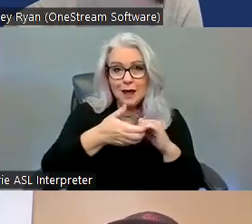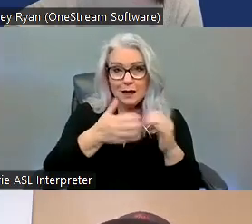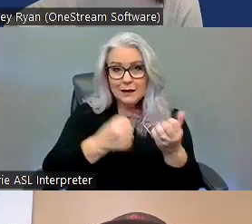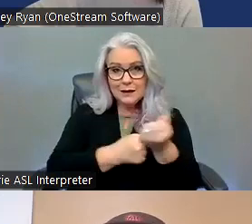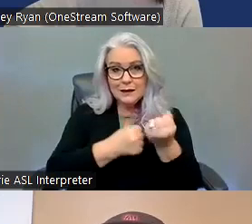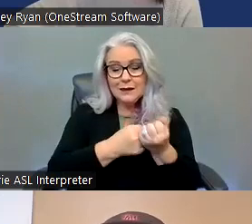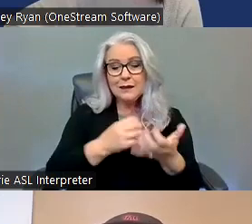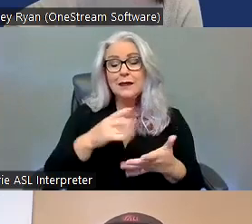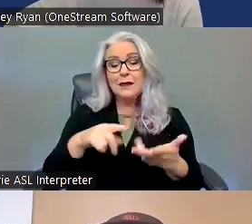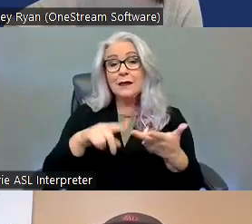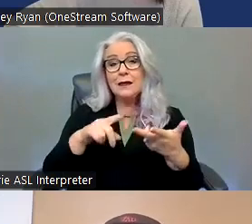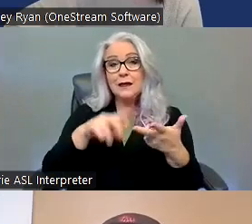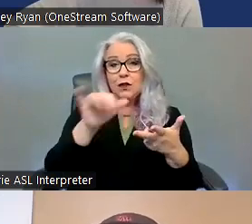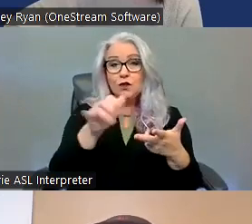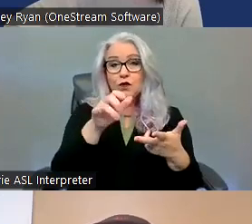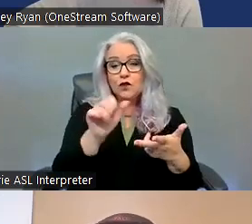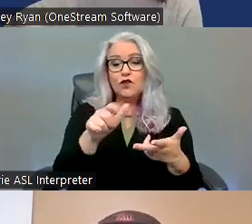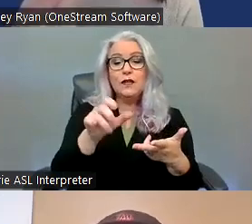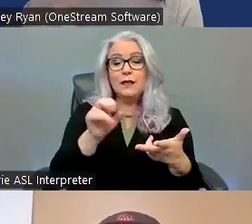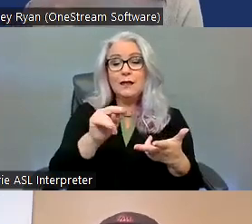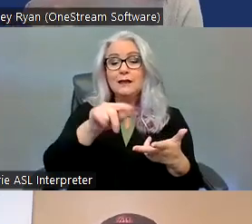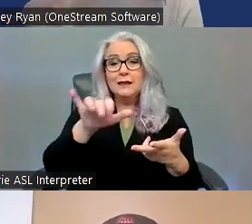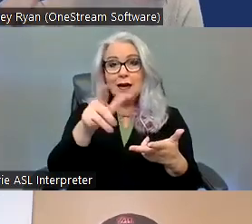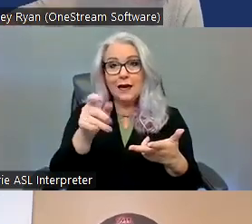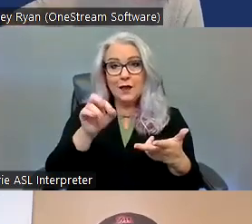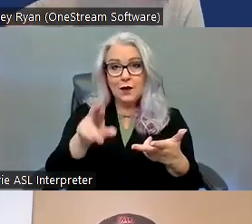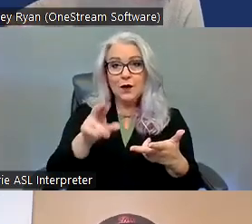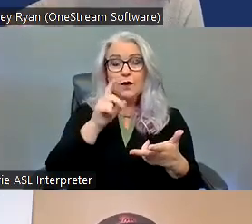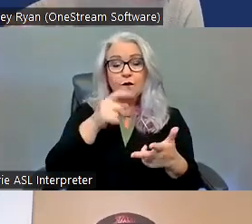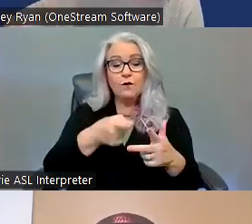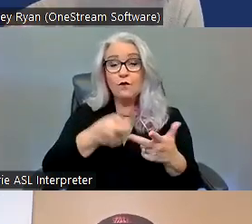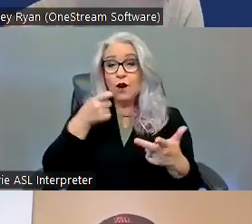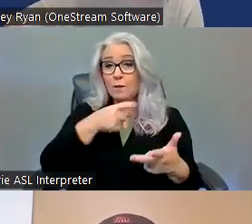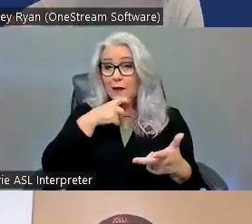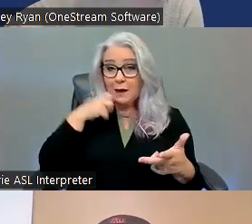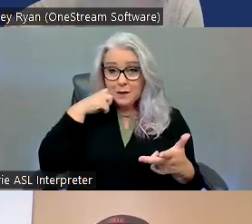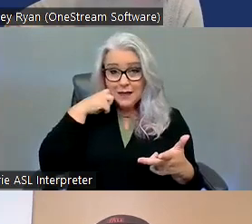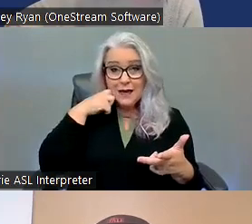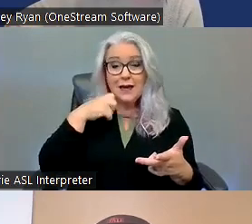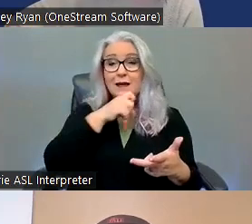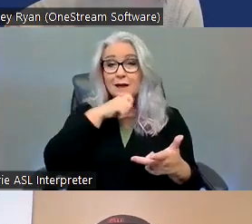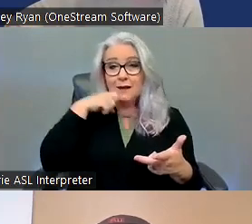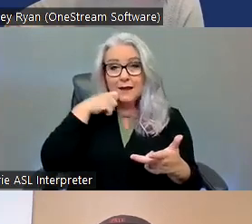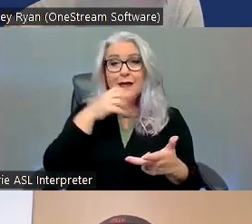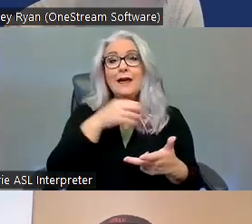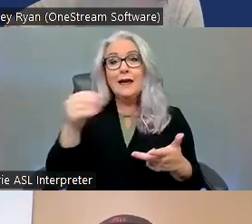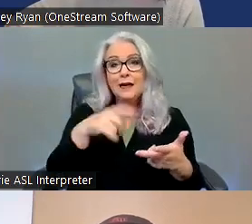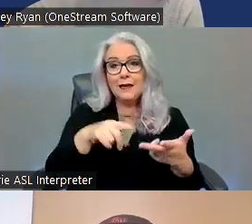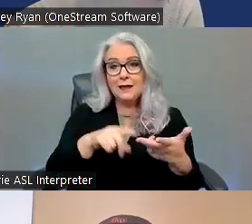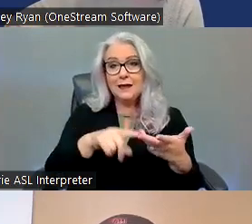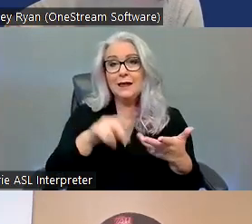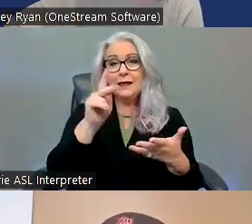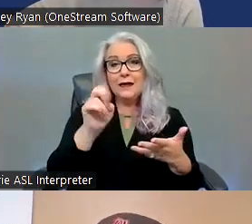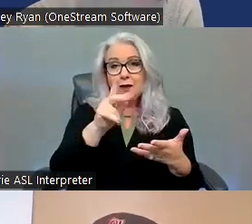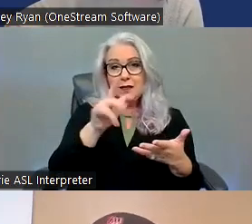Amazon and Kelsey Ryan from OneStream Software. We further in the session will have